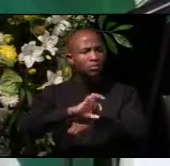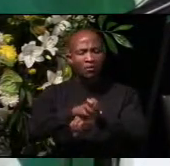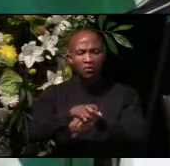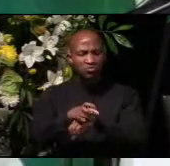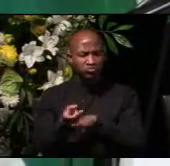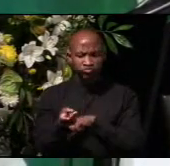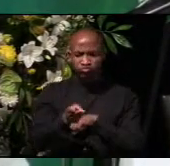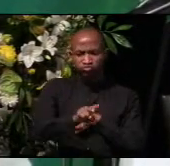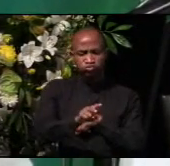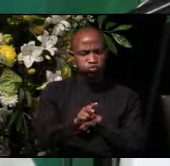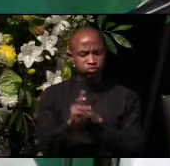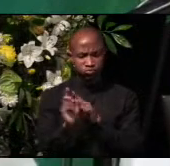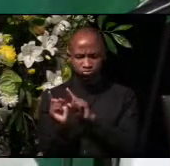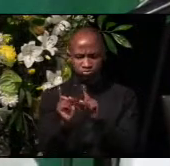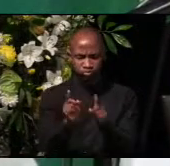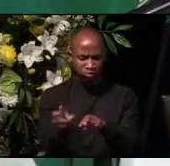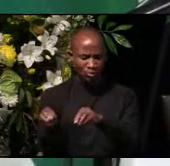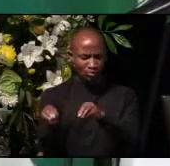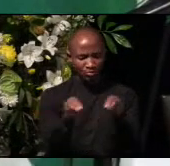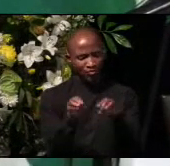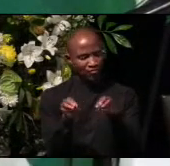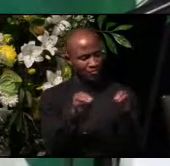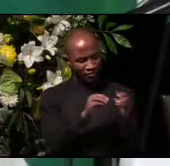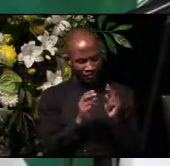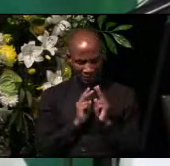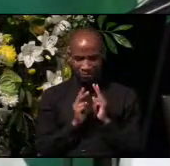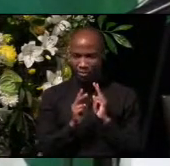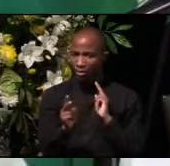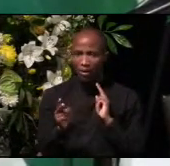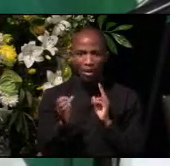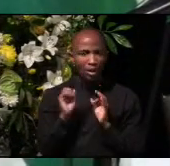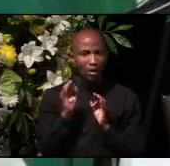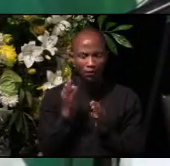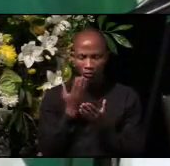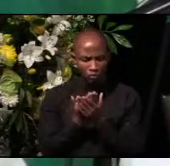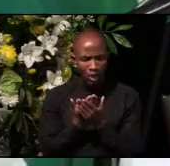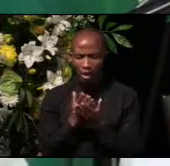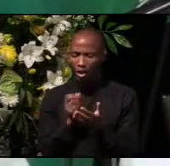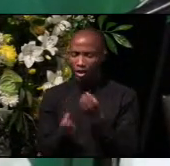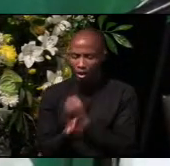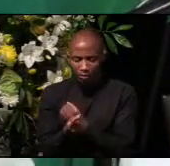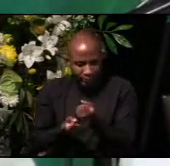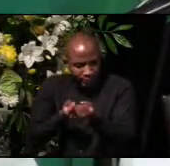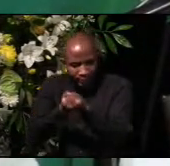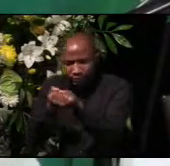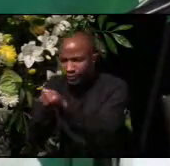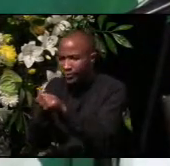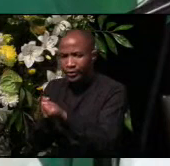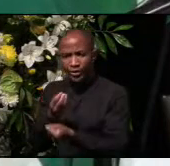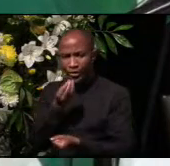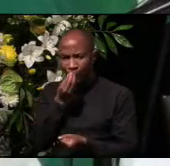who could not move around like them bringing them food to bring them clothing and so on